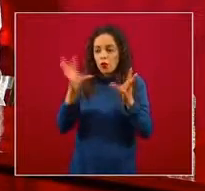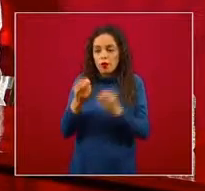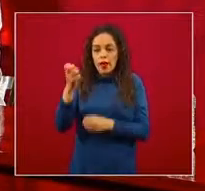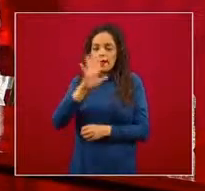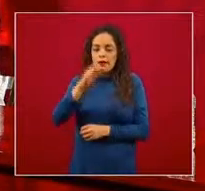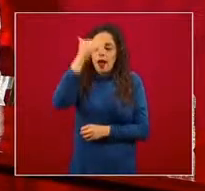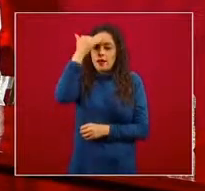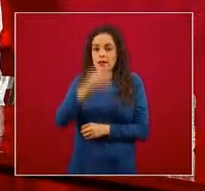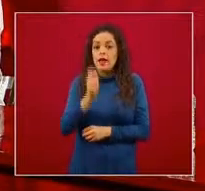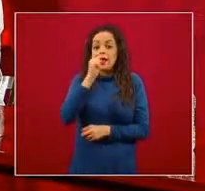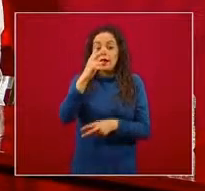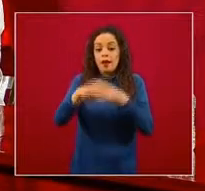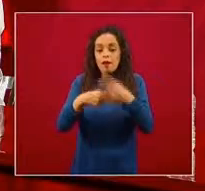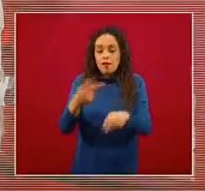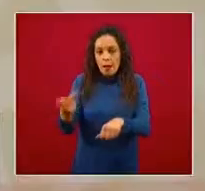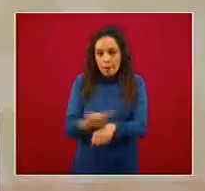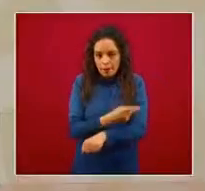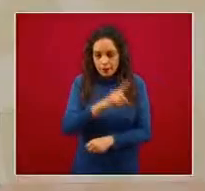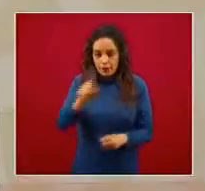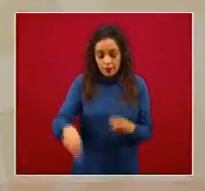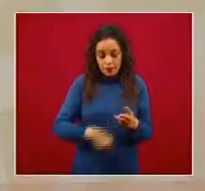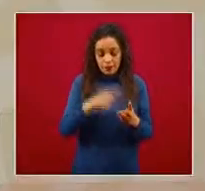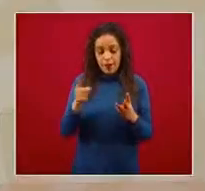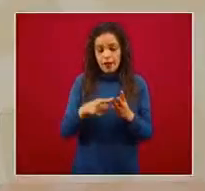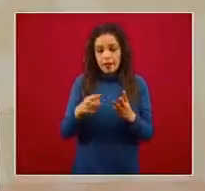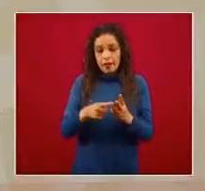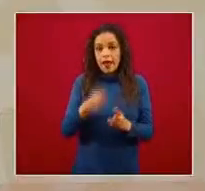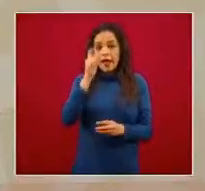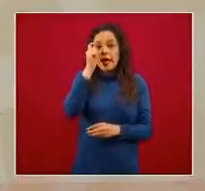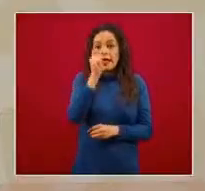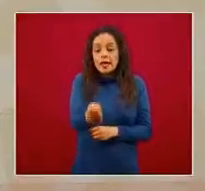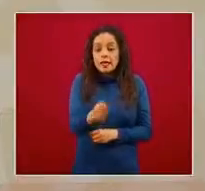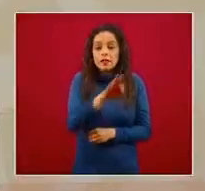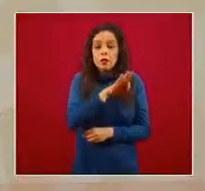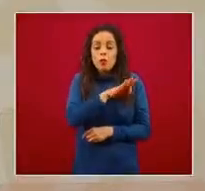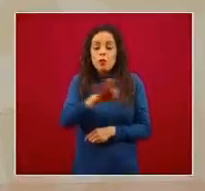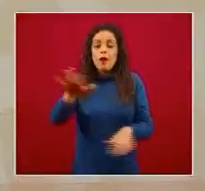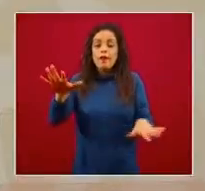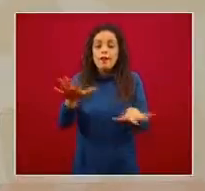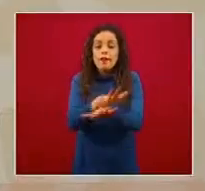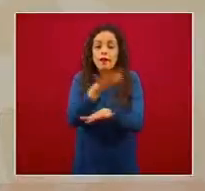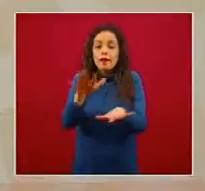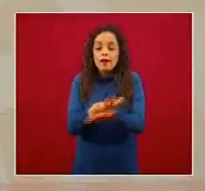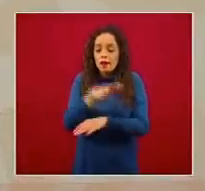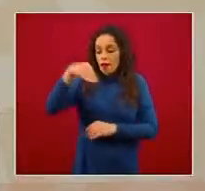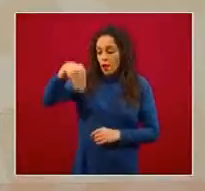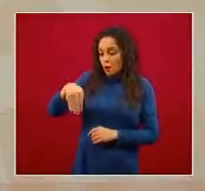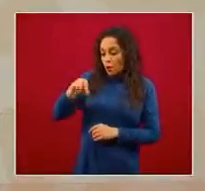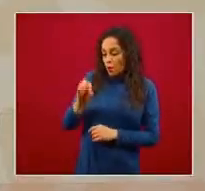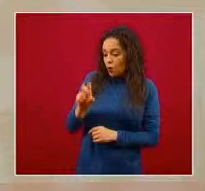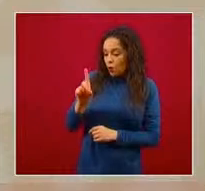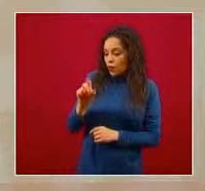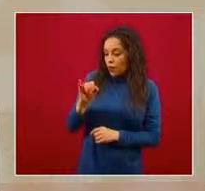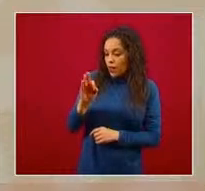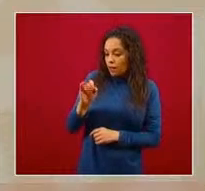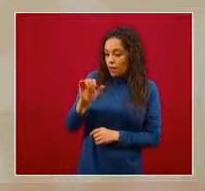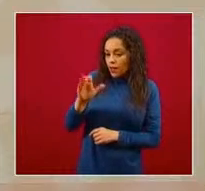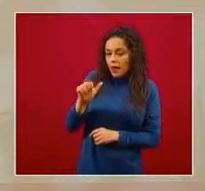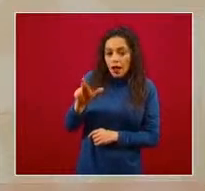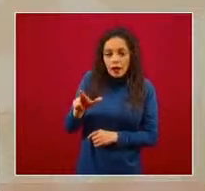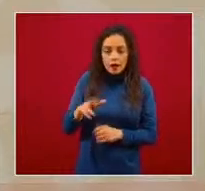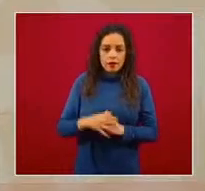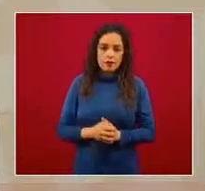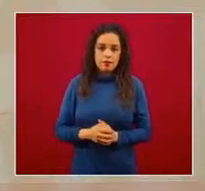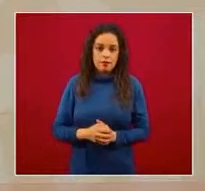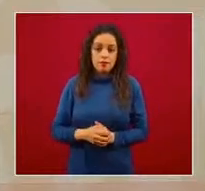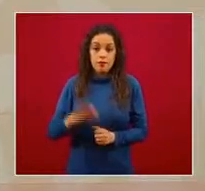third element is what we can modify. And it's out of this reality for someone to think